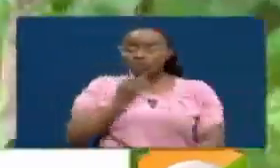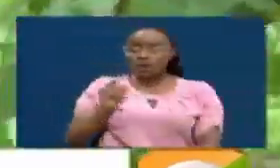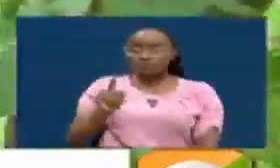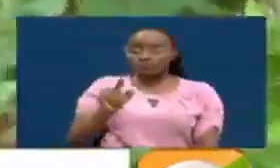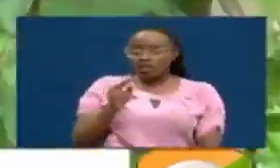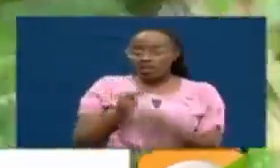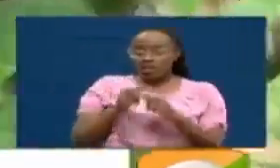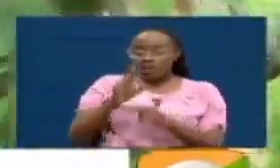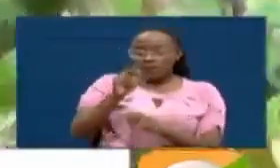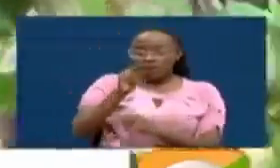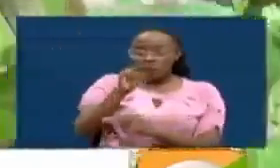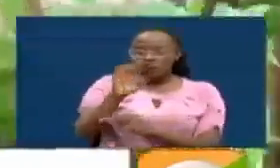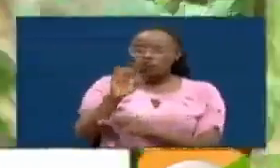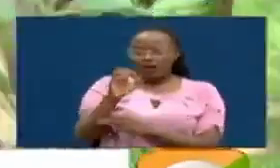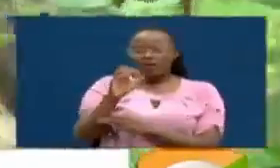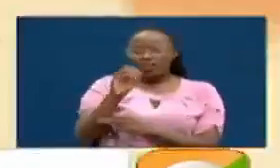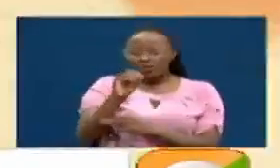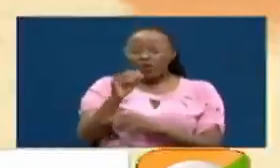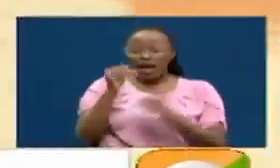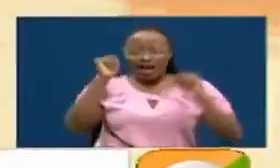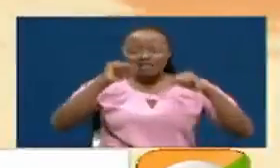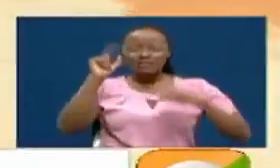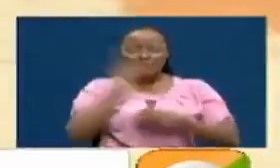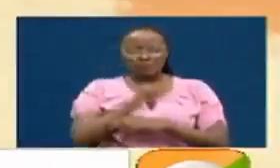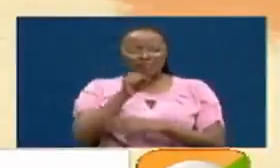the weather pattern has been unusual.